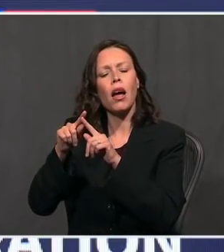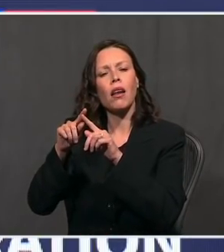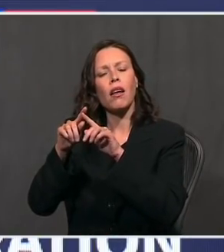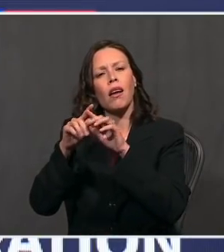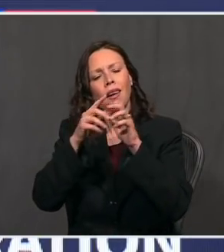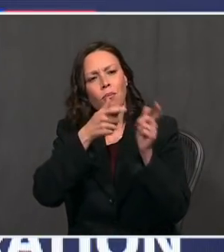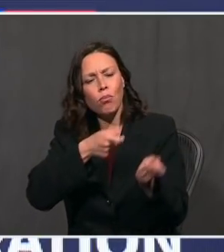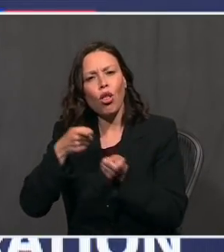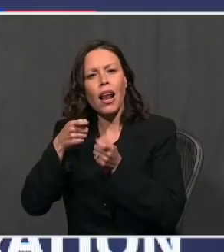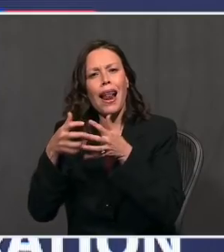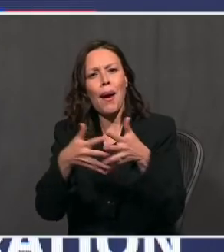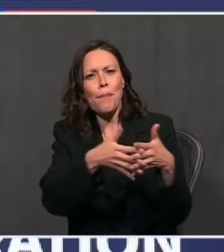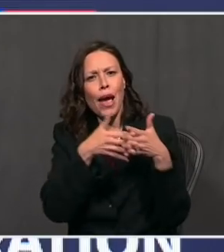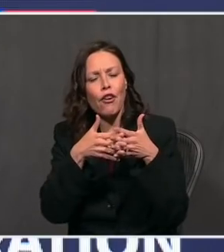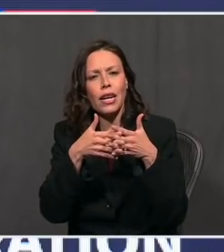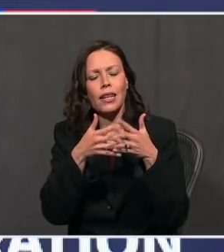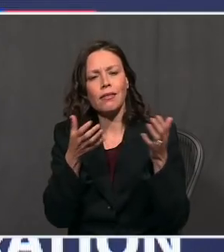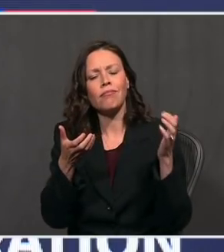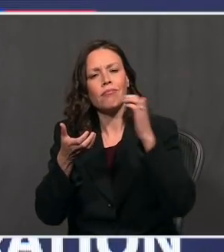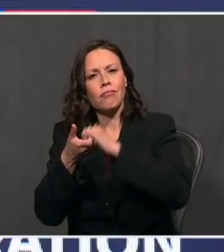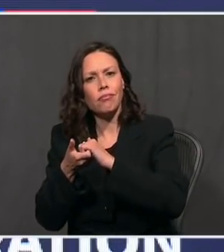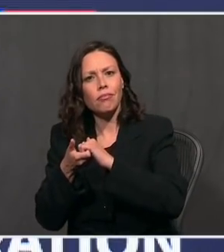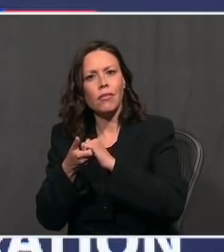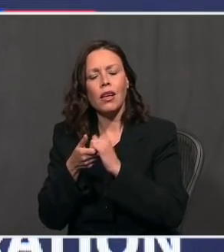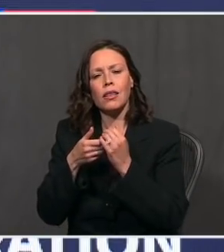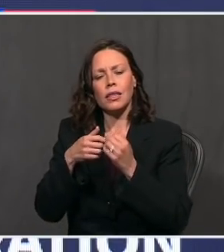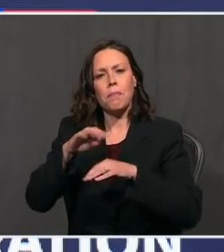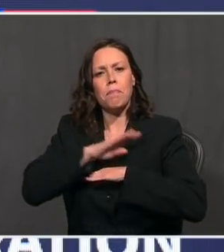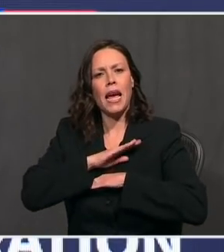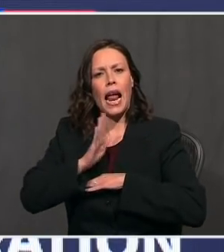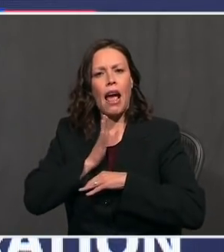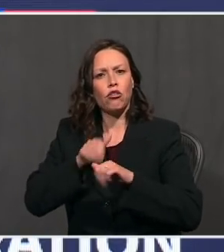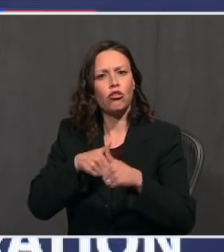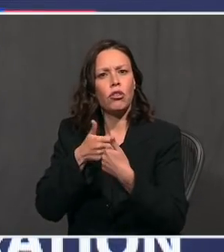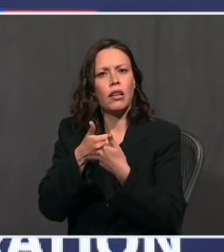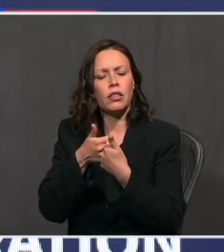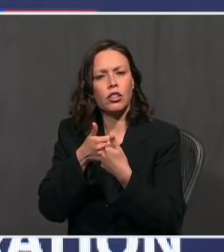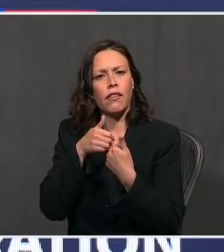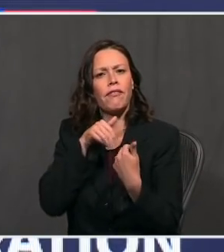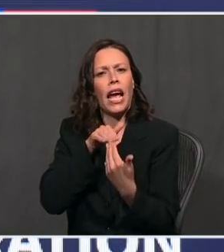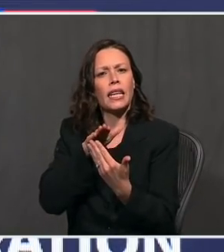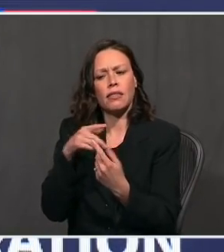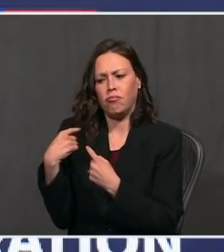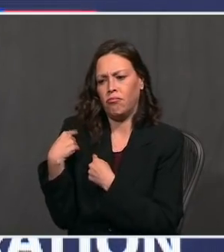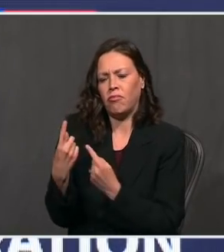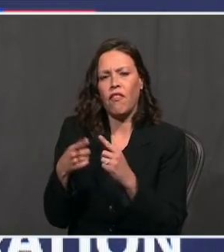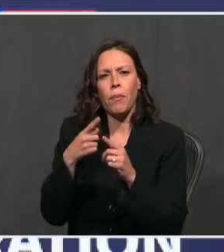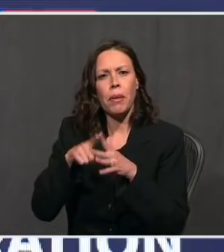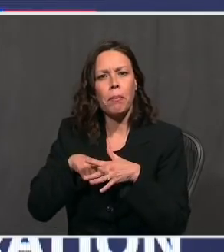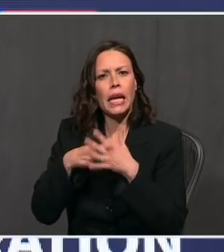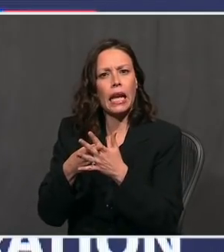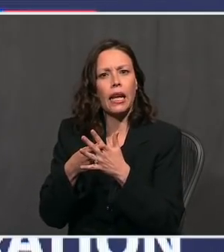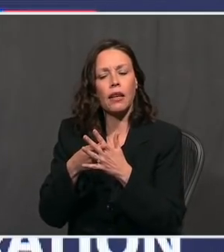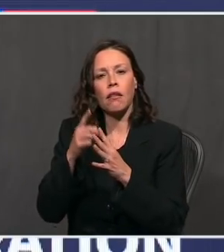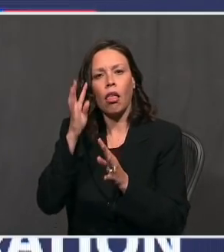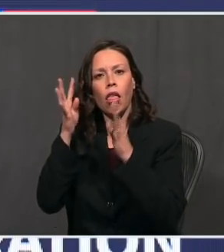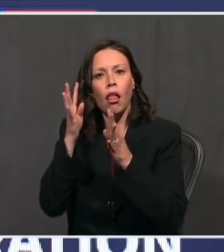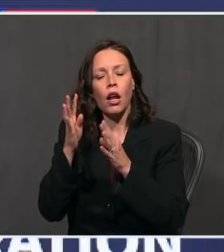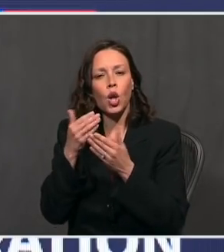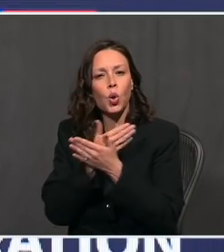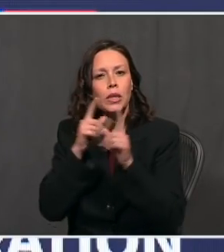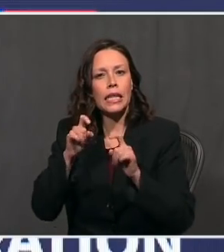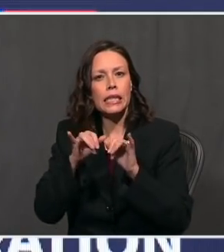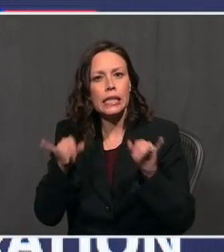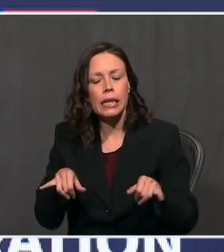approach, meeting all of the challenges that we faced from early on. We reinvented testing. We saw the delivery